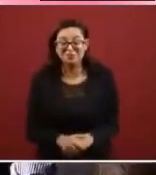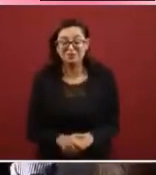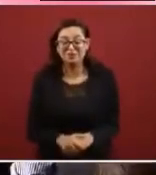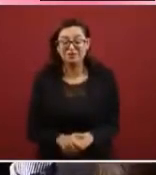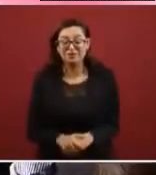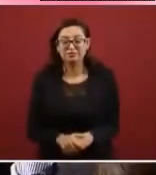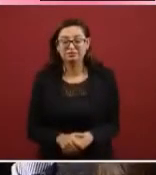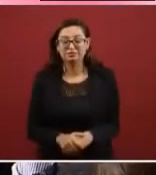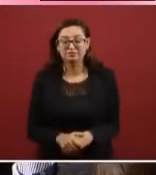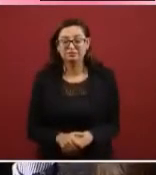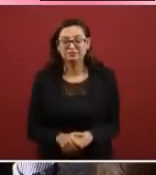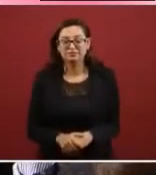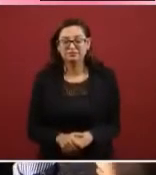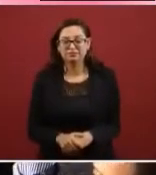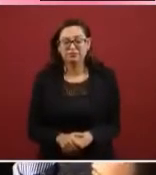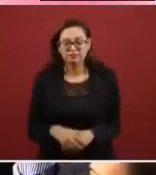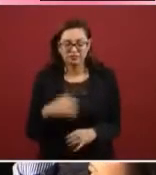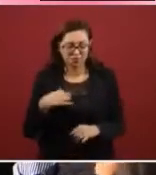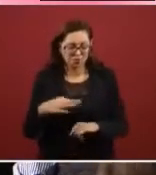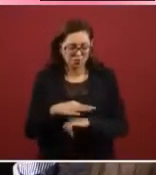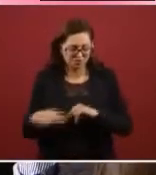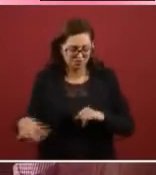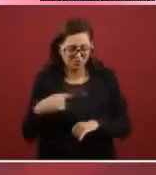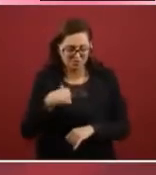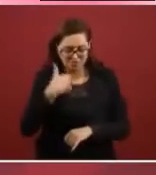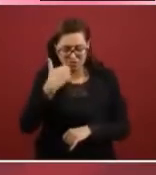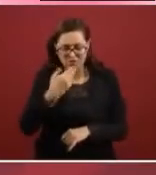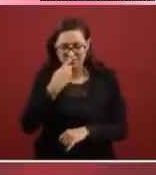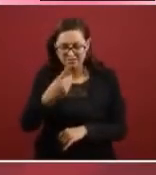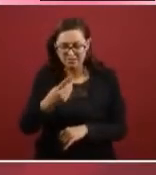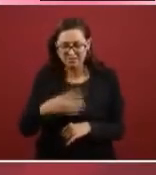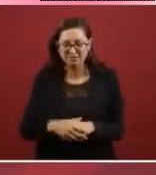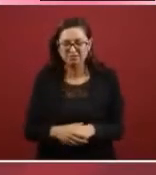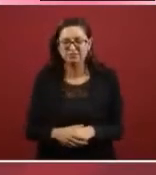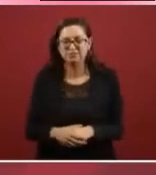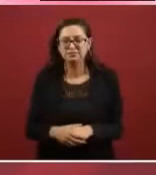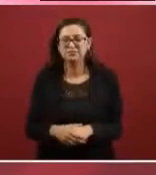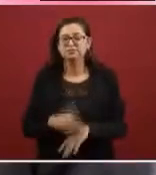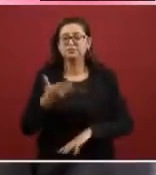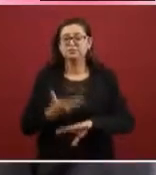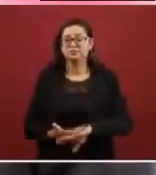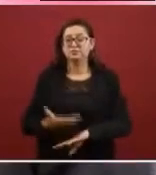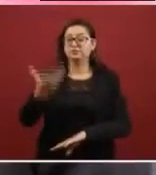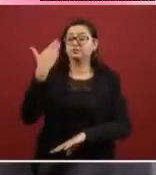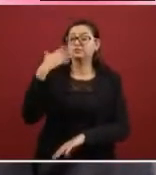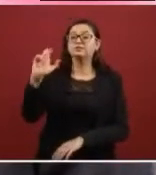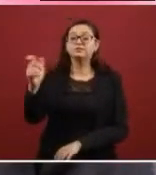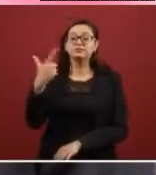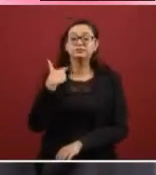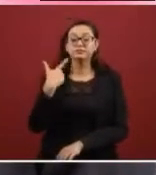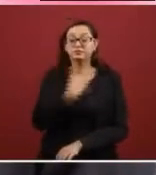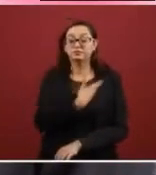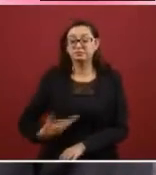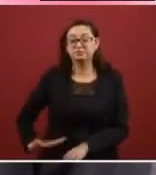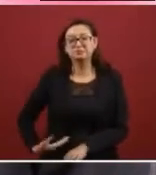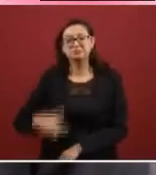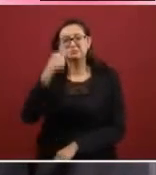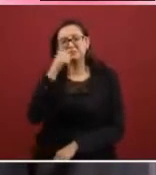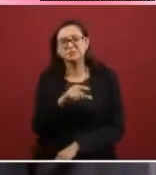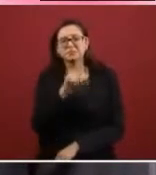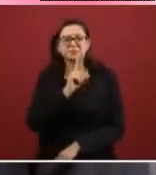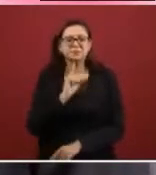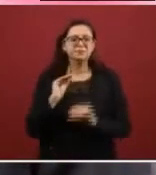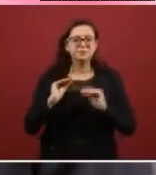before, en la práctica, in practice, los expresidentes, the ex-presidents, guardaban silencio, would